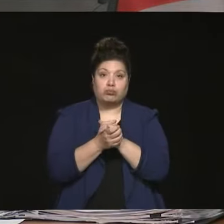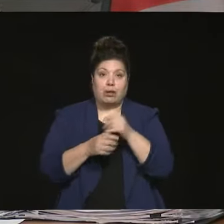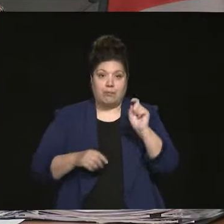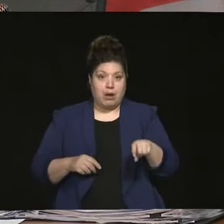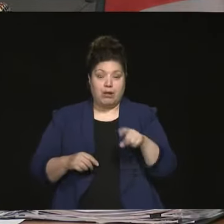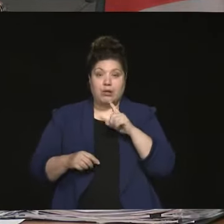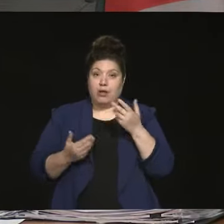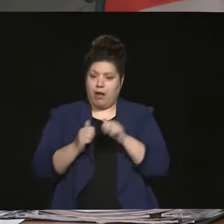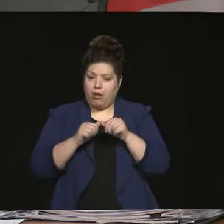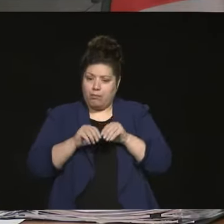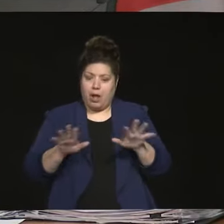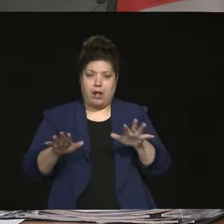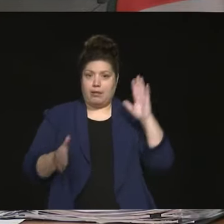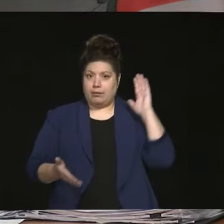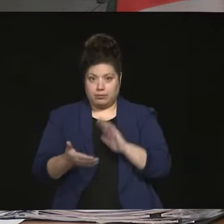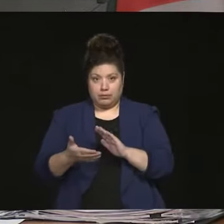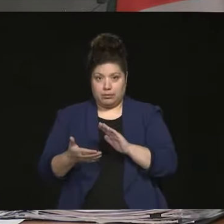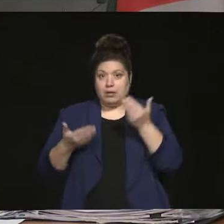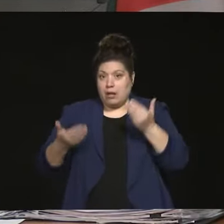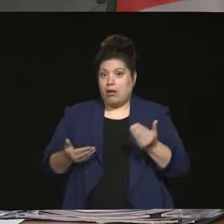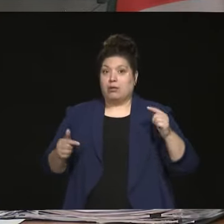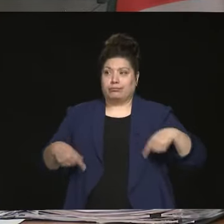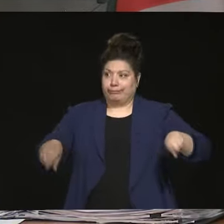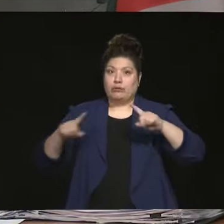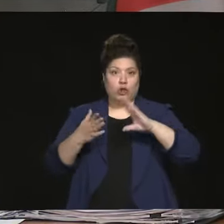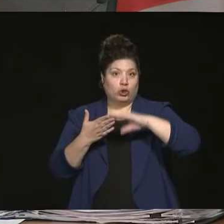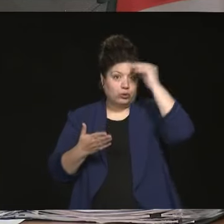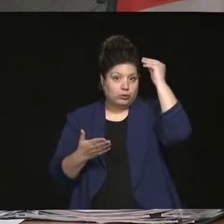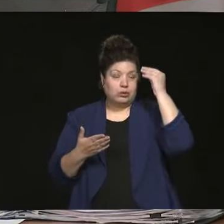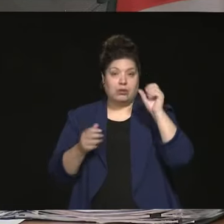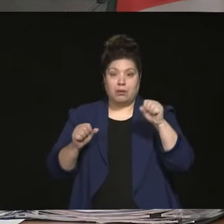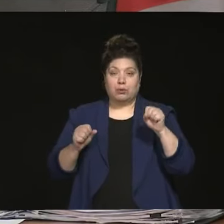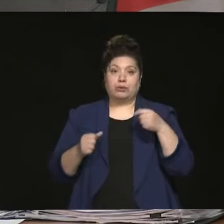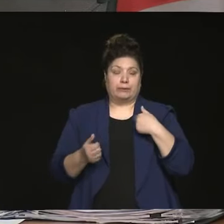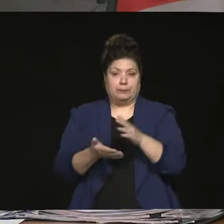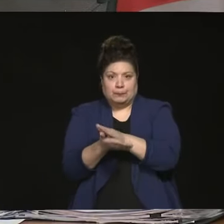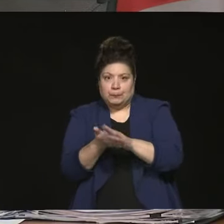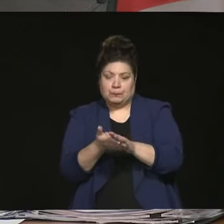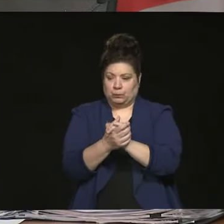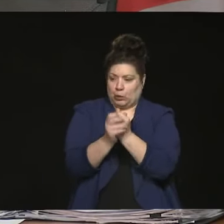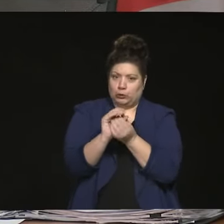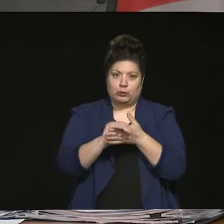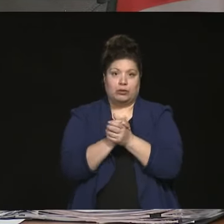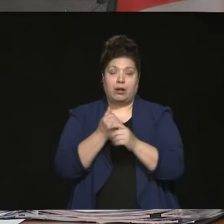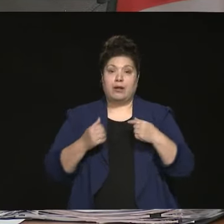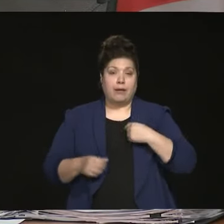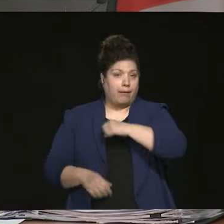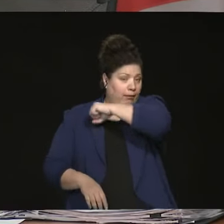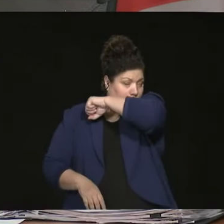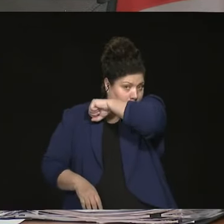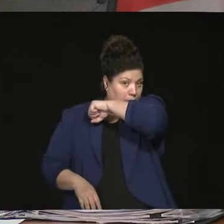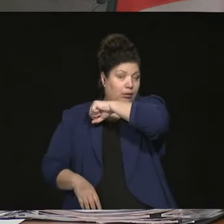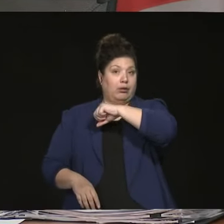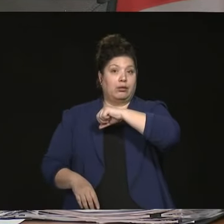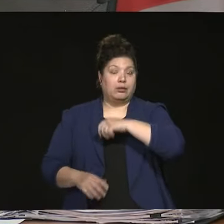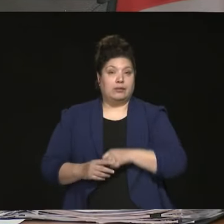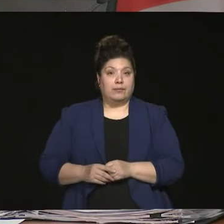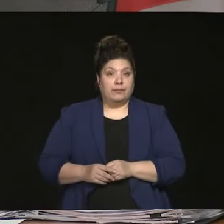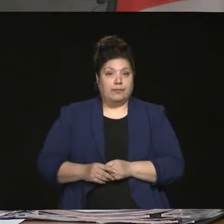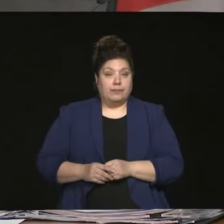things, whether it's hygienic measures, washing your hands, covering your cough, and being able